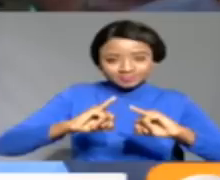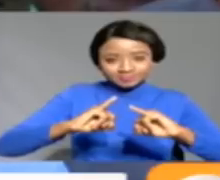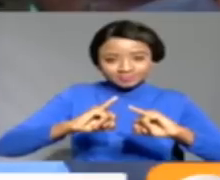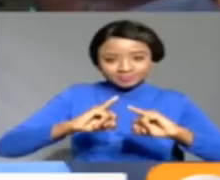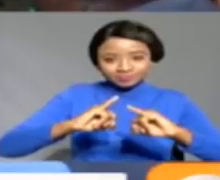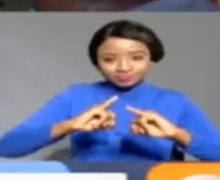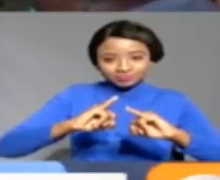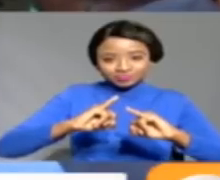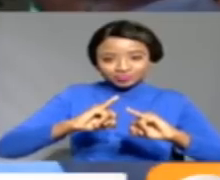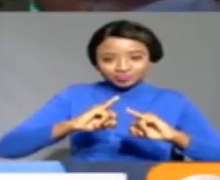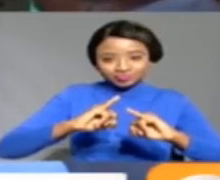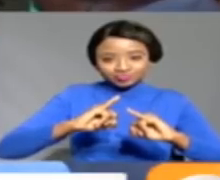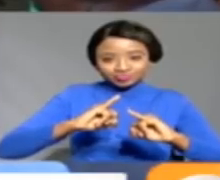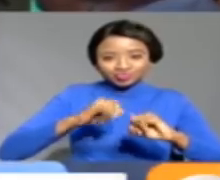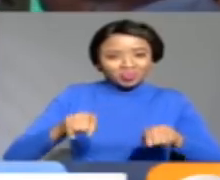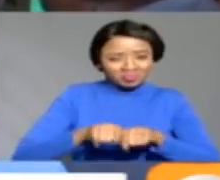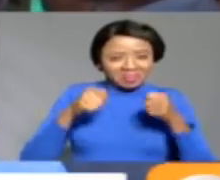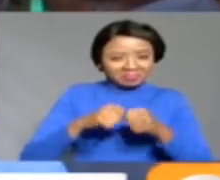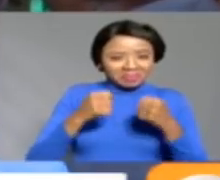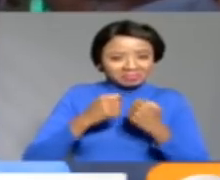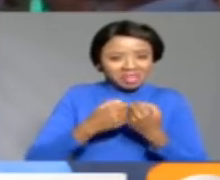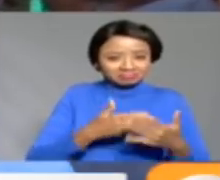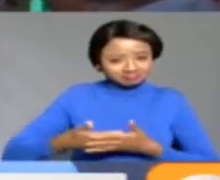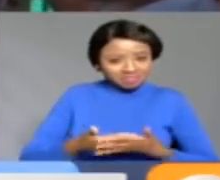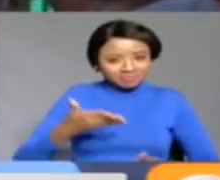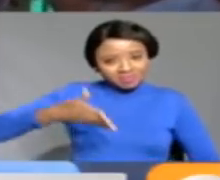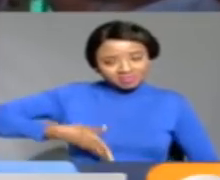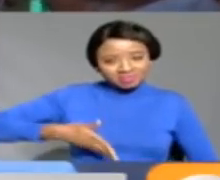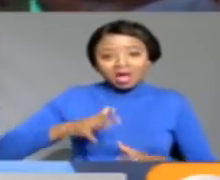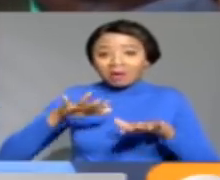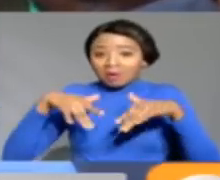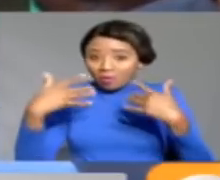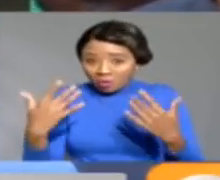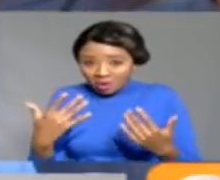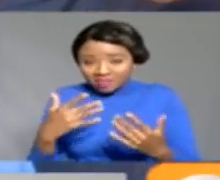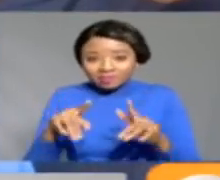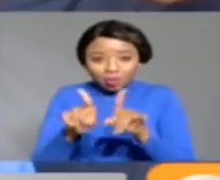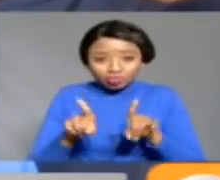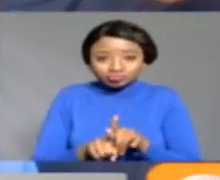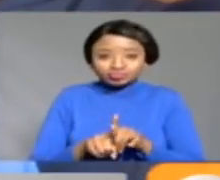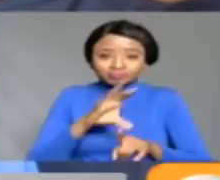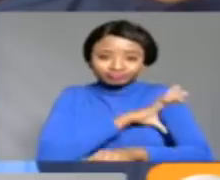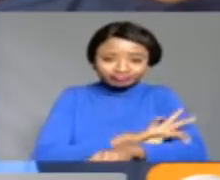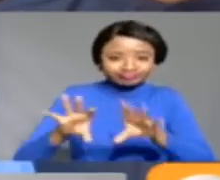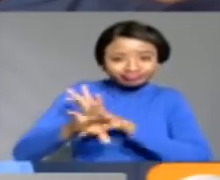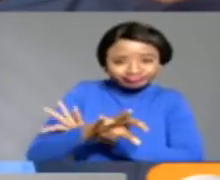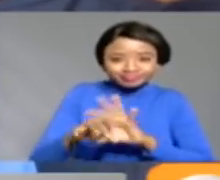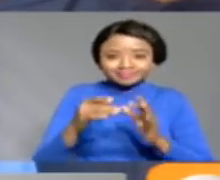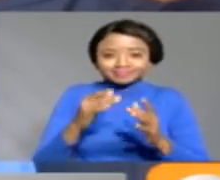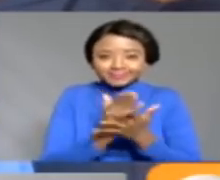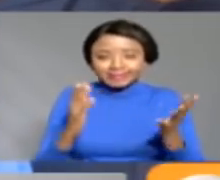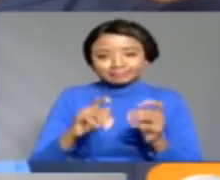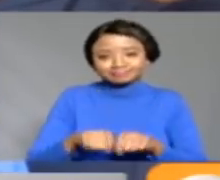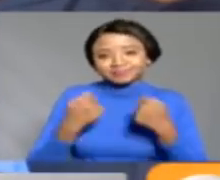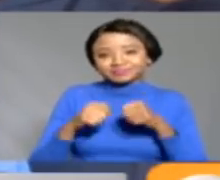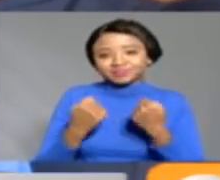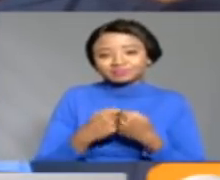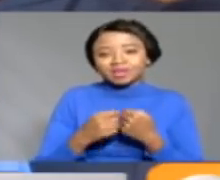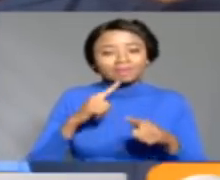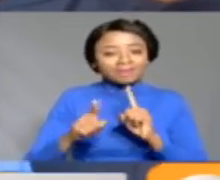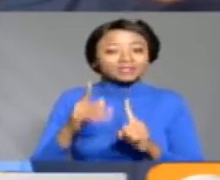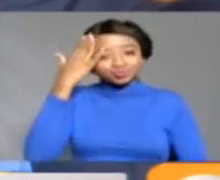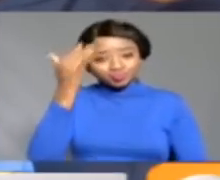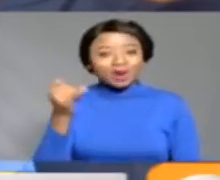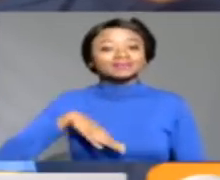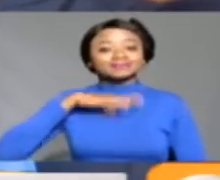either dismember the fetus and then remove some parts. But the cause of death is clear, is bleeding due